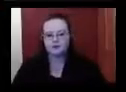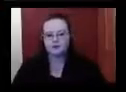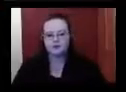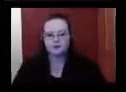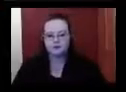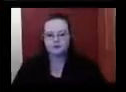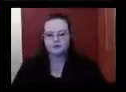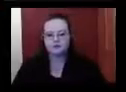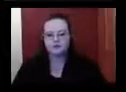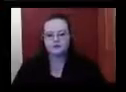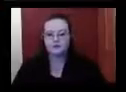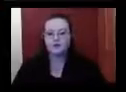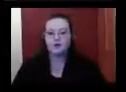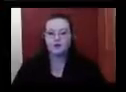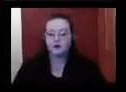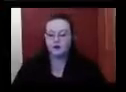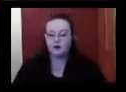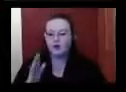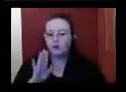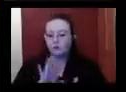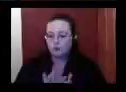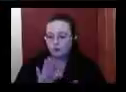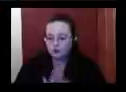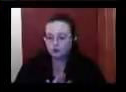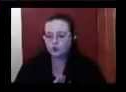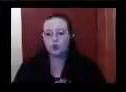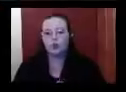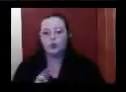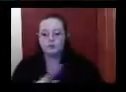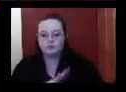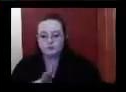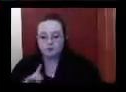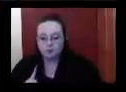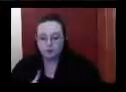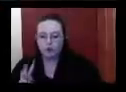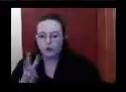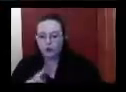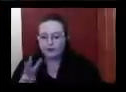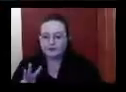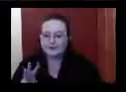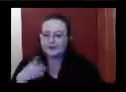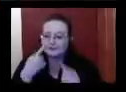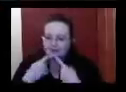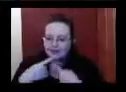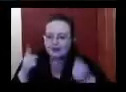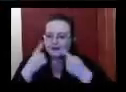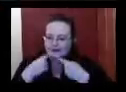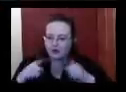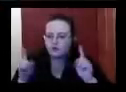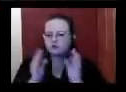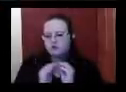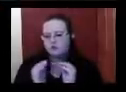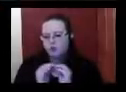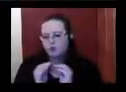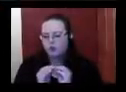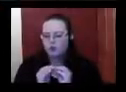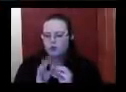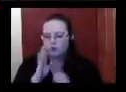measures publicly on our board and school websites beginning in September.